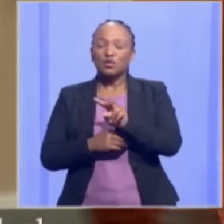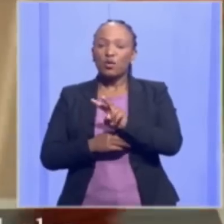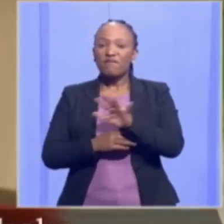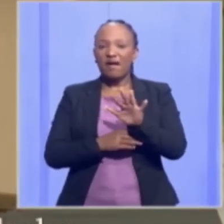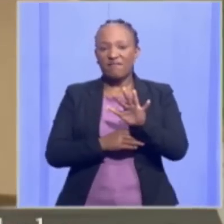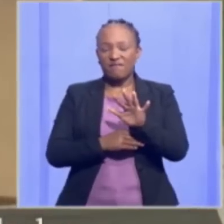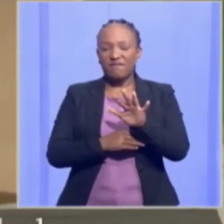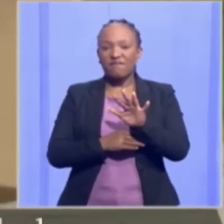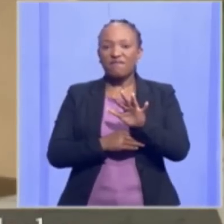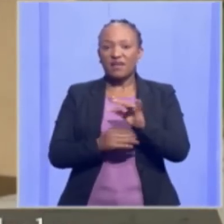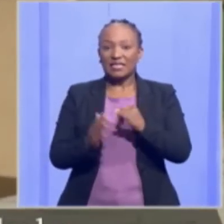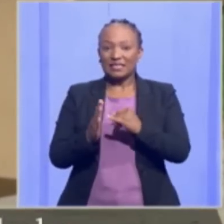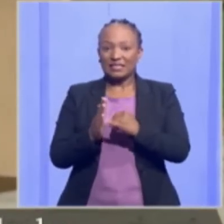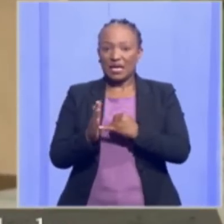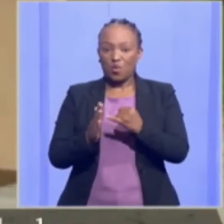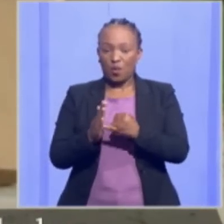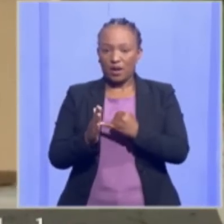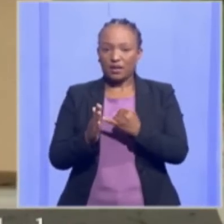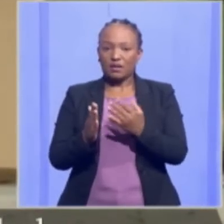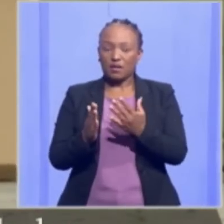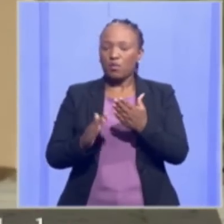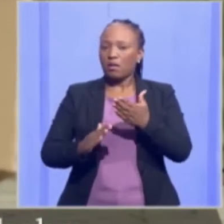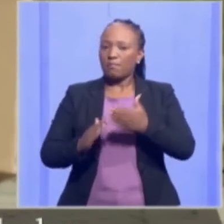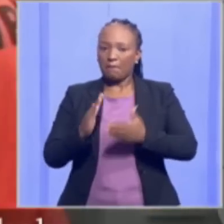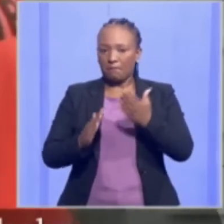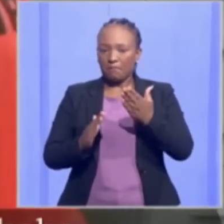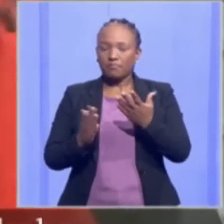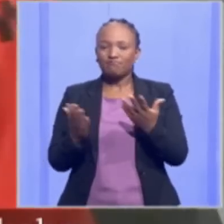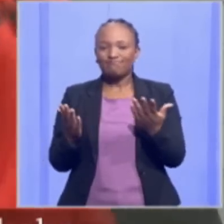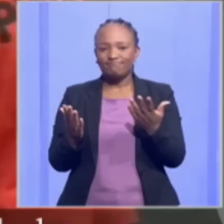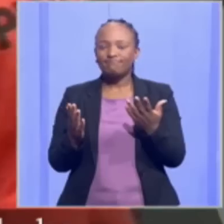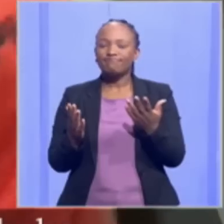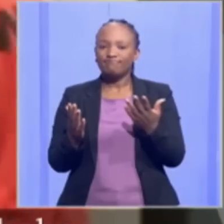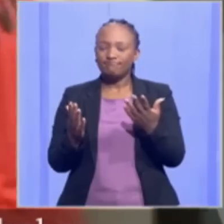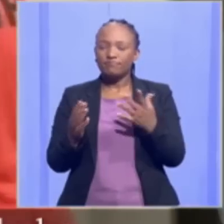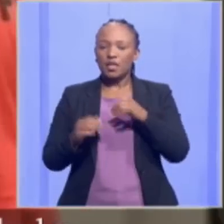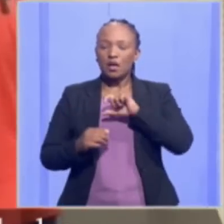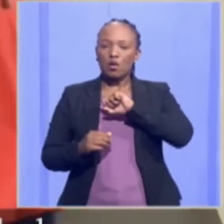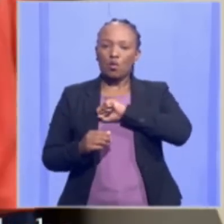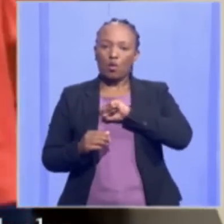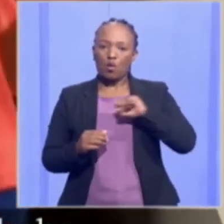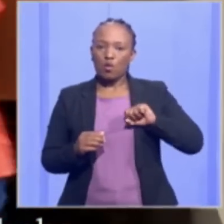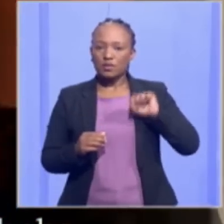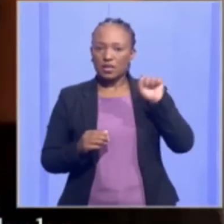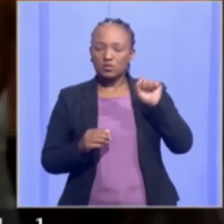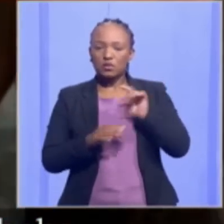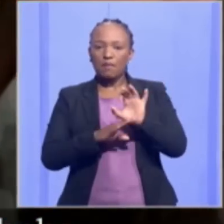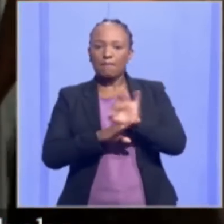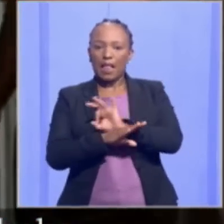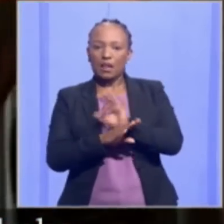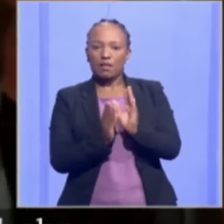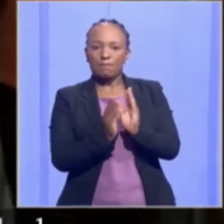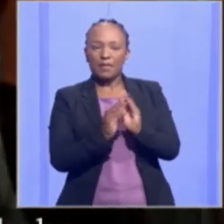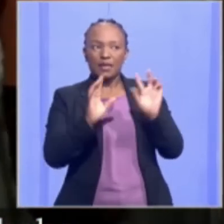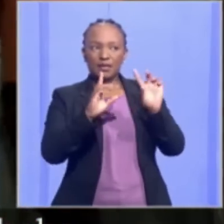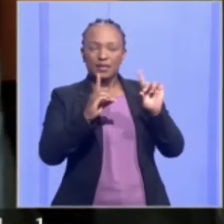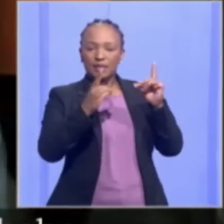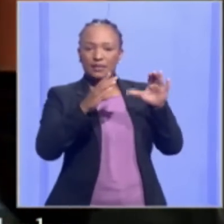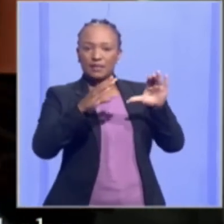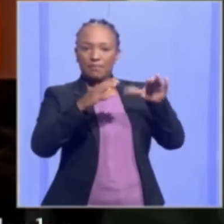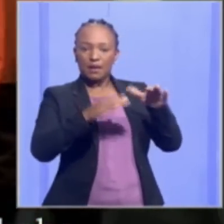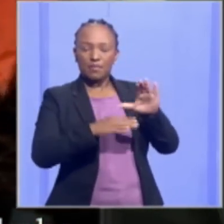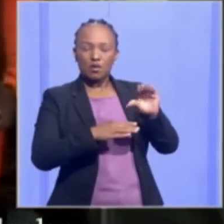25 kgweding ena e hodimo ya Pherekgong. Le ha o le jwalo, Sesotho e rera ho kopana le COGTA, lefapha